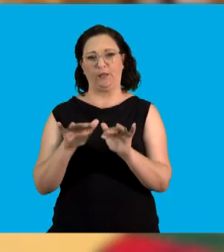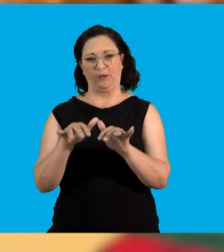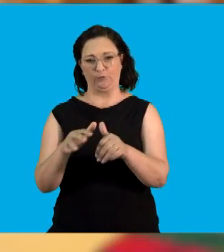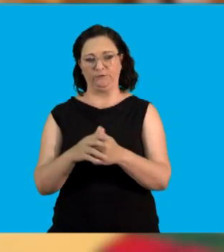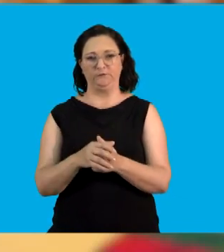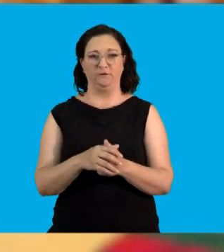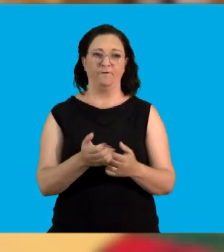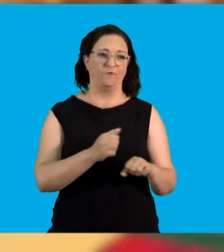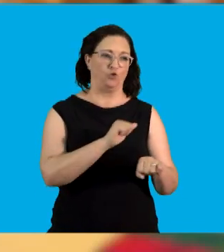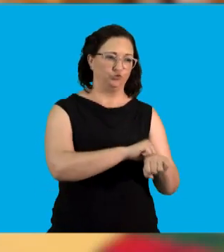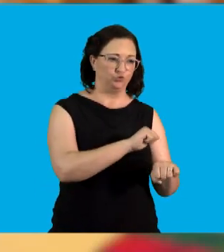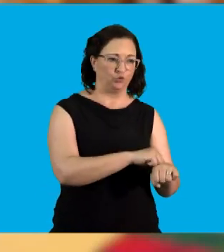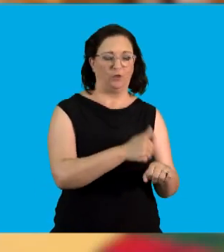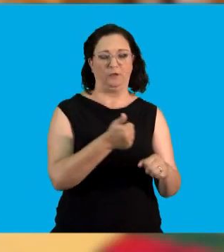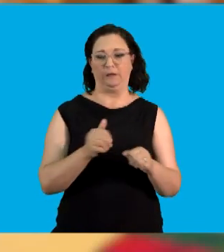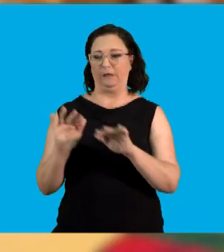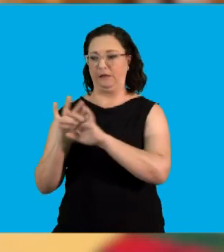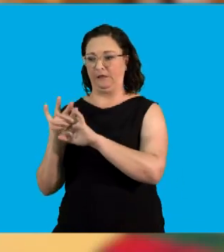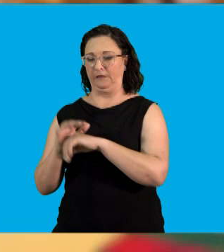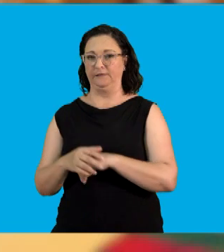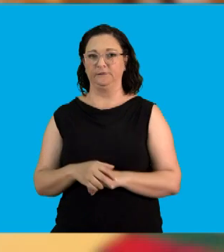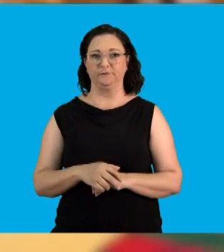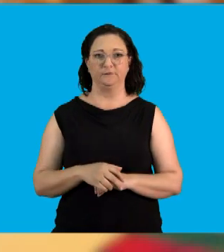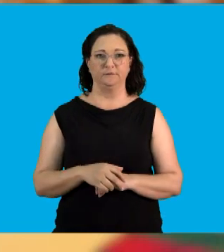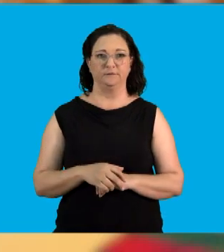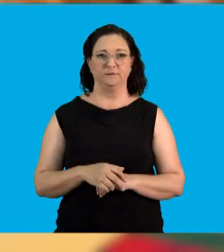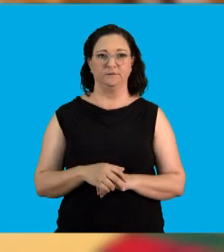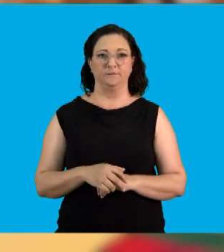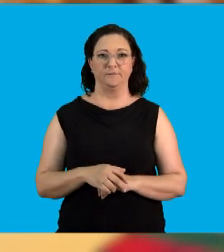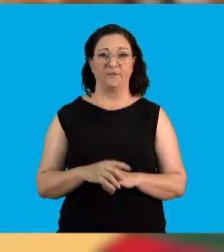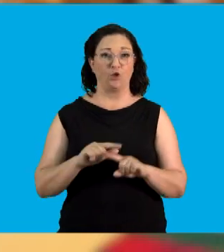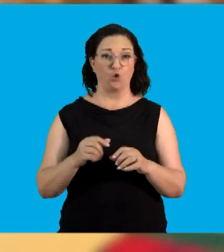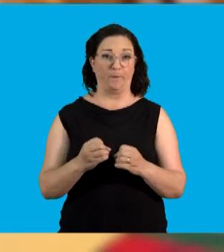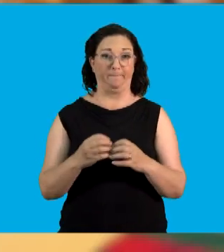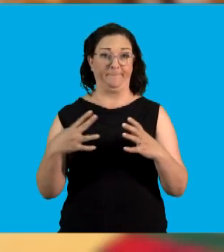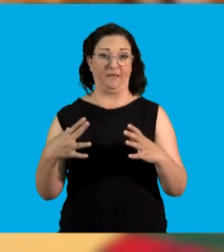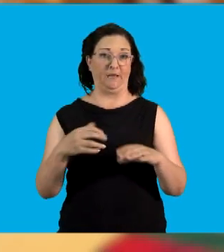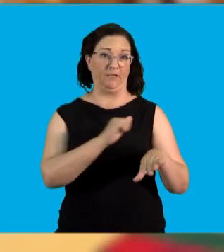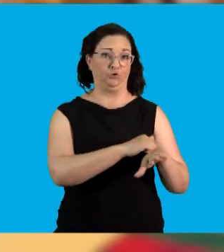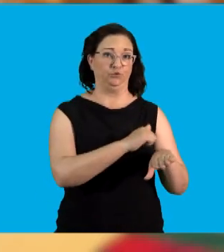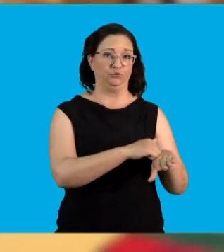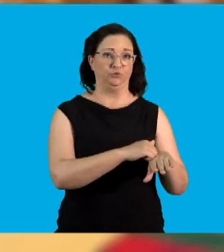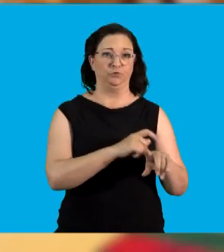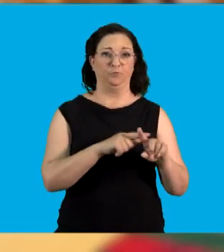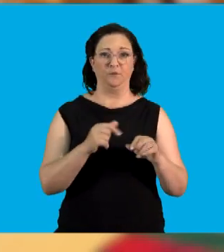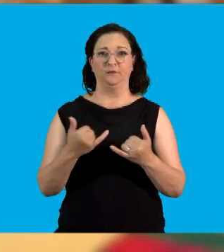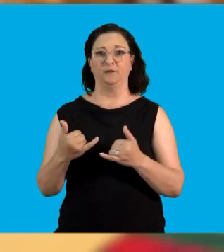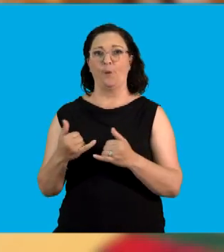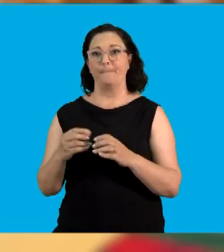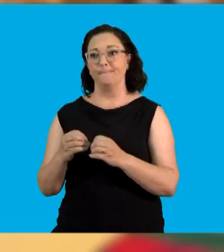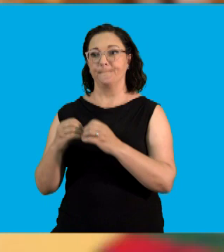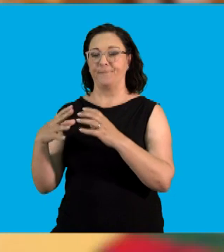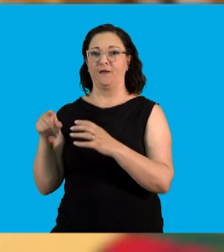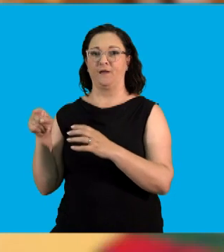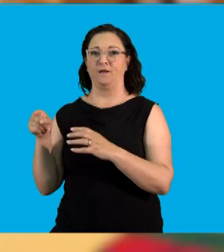of a gas and also those of a solid. They are not bigger than the solid, but then slightly less than those of a solid. However, they are bigger